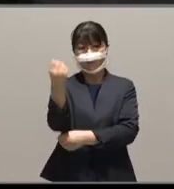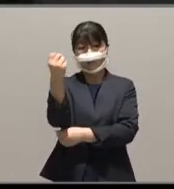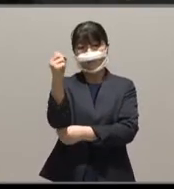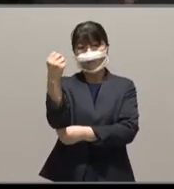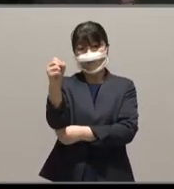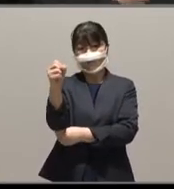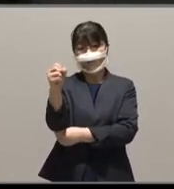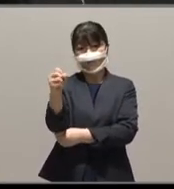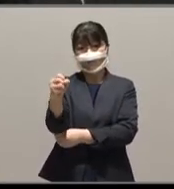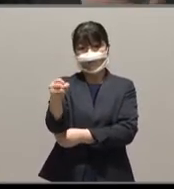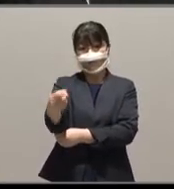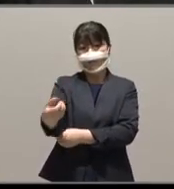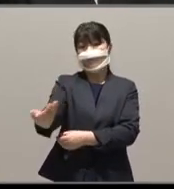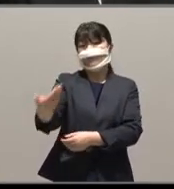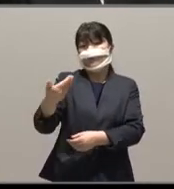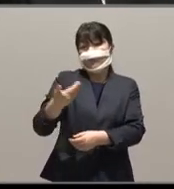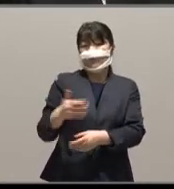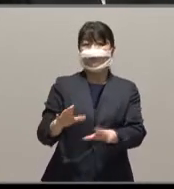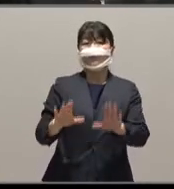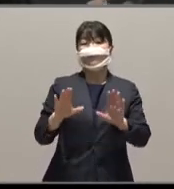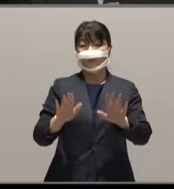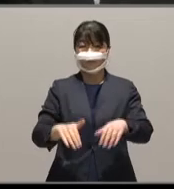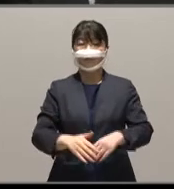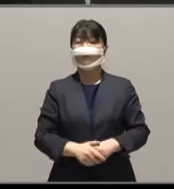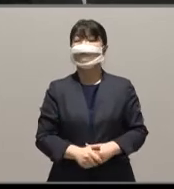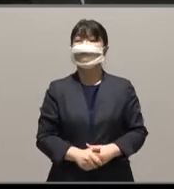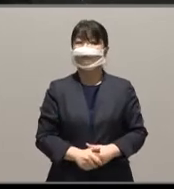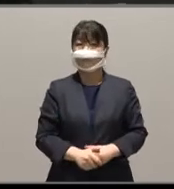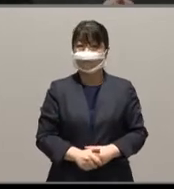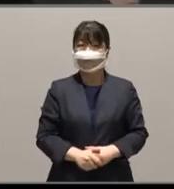from a US publishing company.